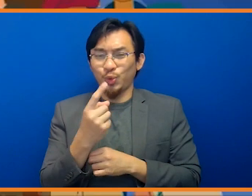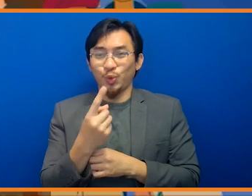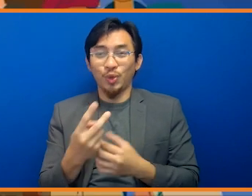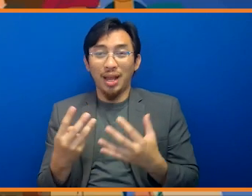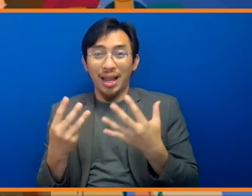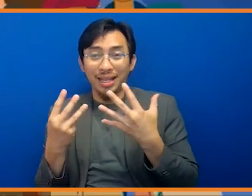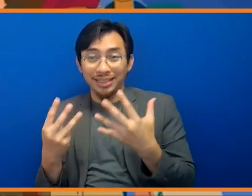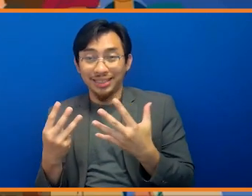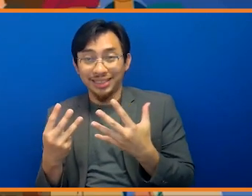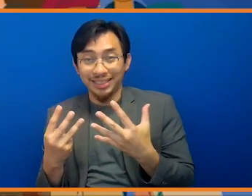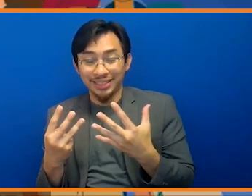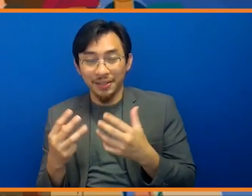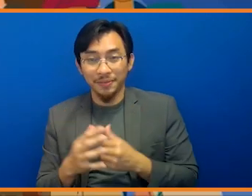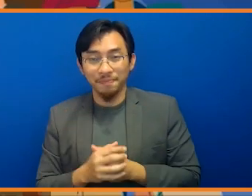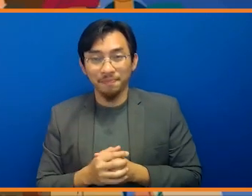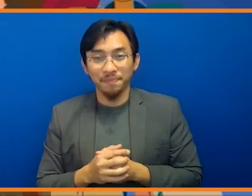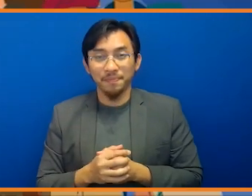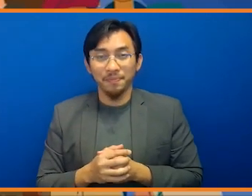2018.